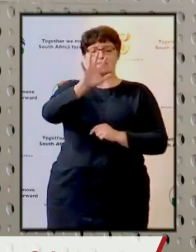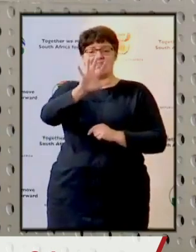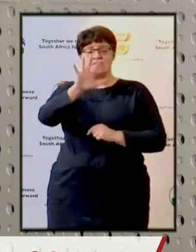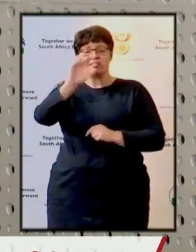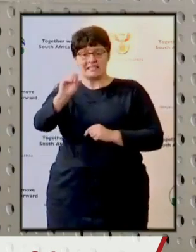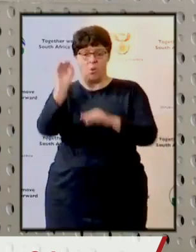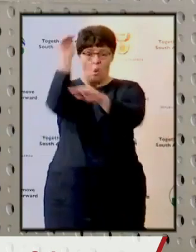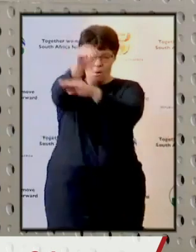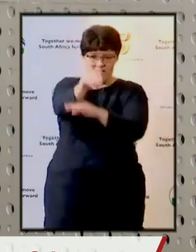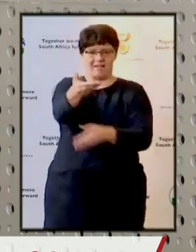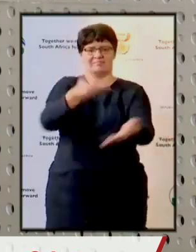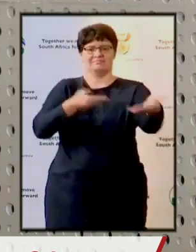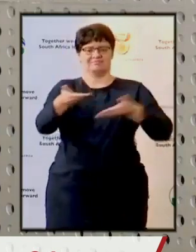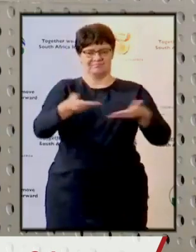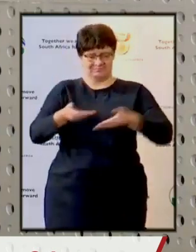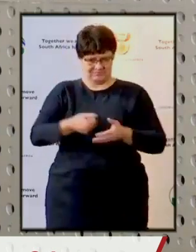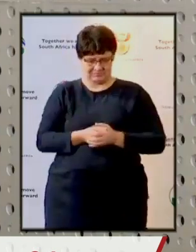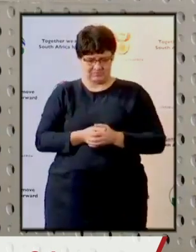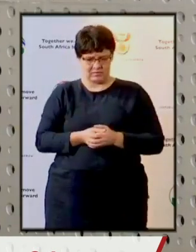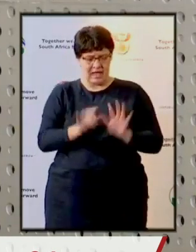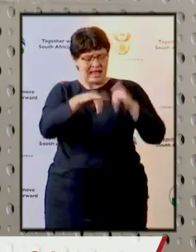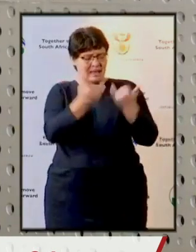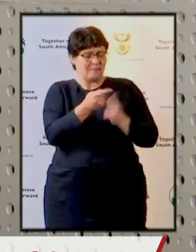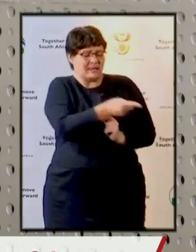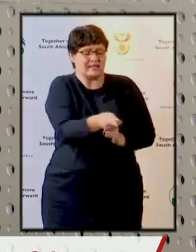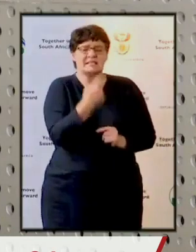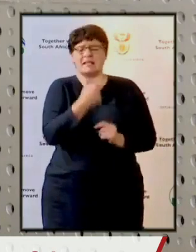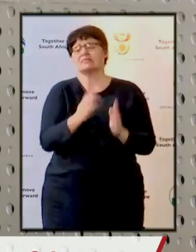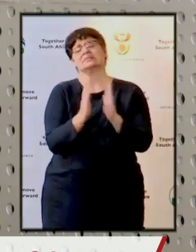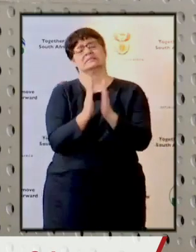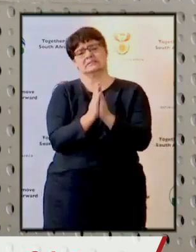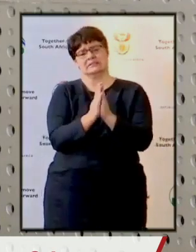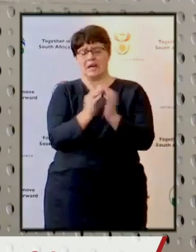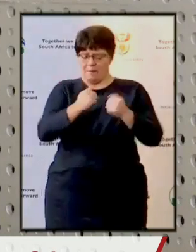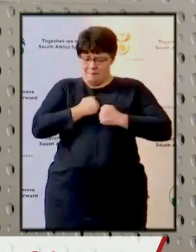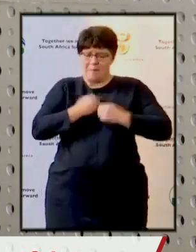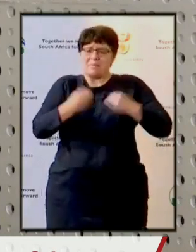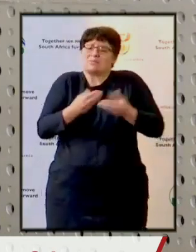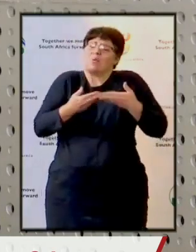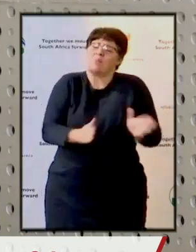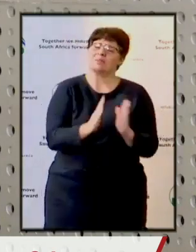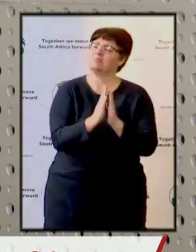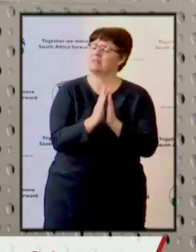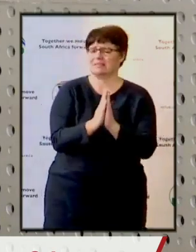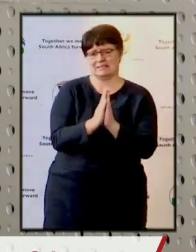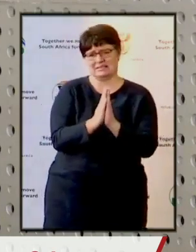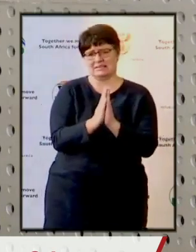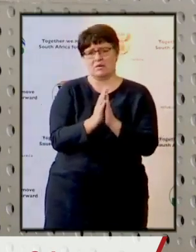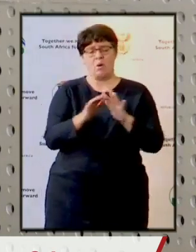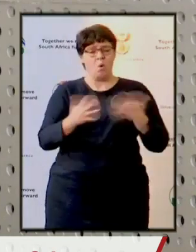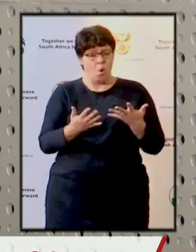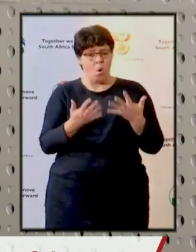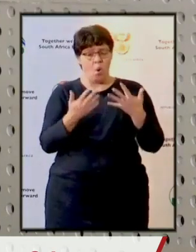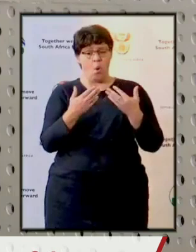submissions. Many firms said, please reopen our business. Or if their business is already